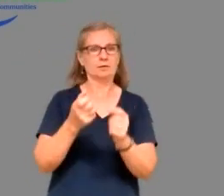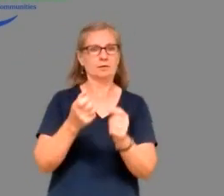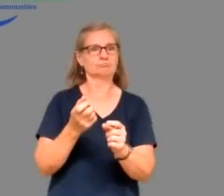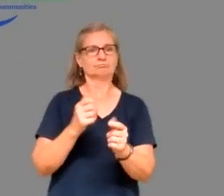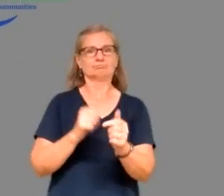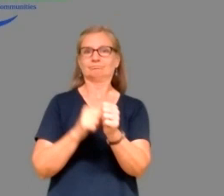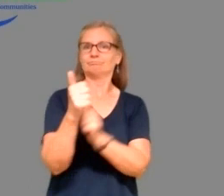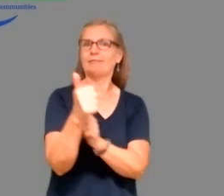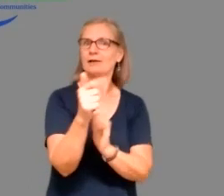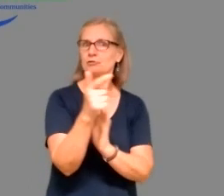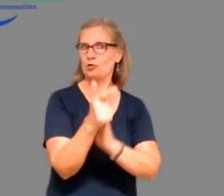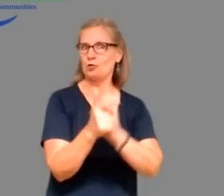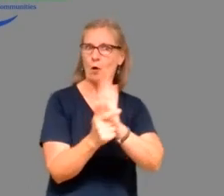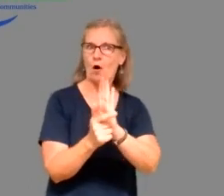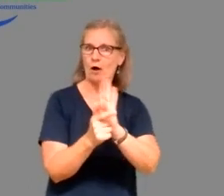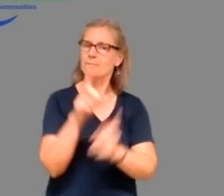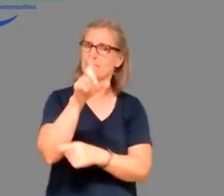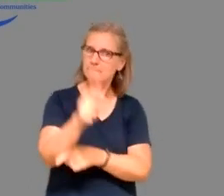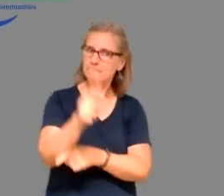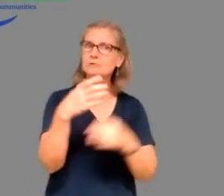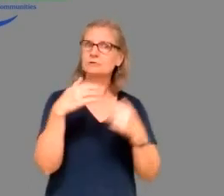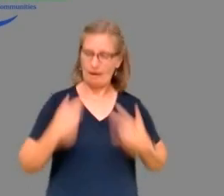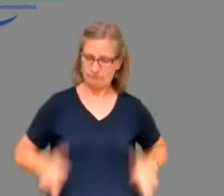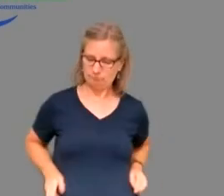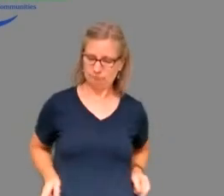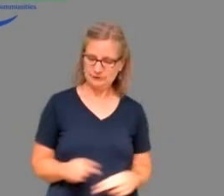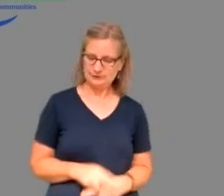Dang, I gotta wear my seatbelt. Yeah.